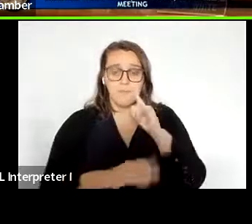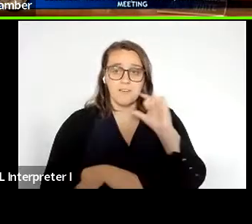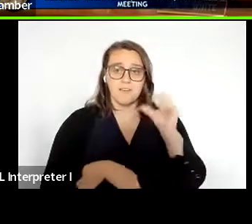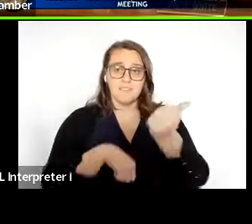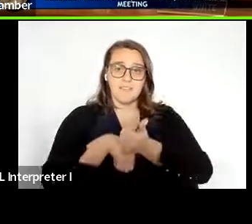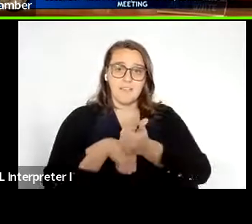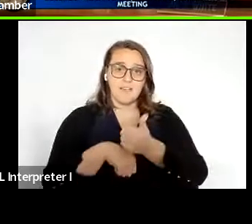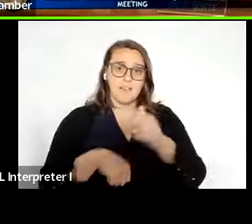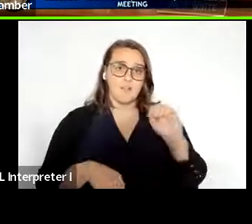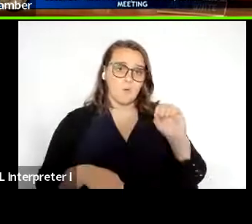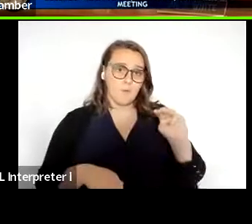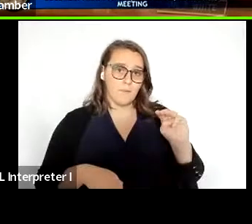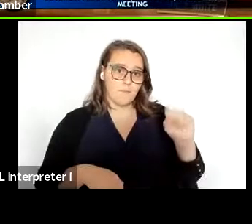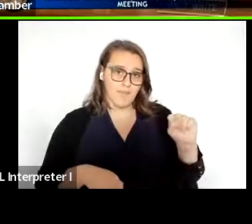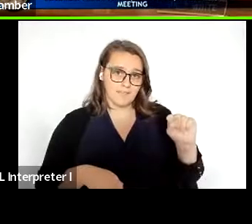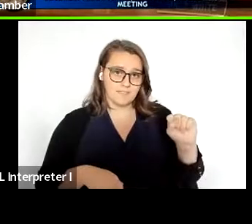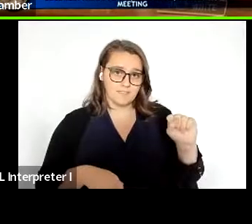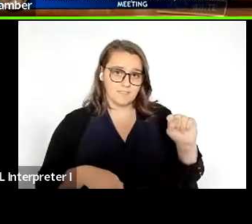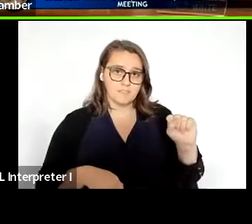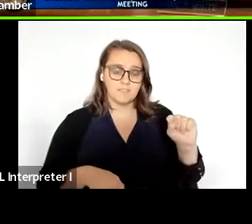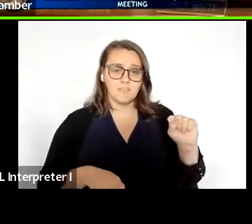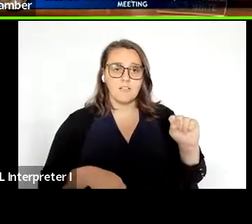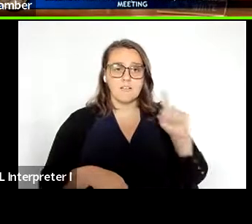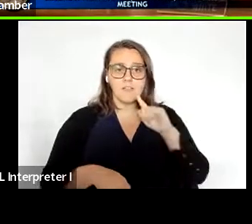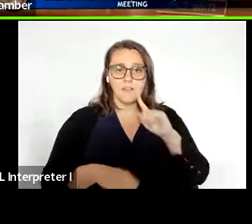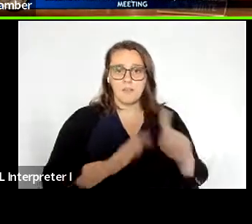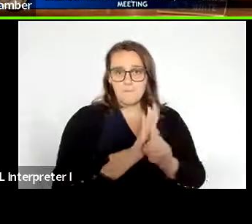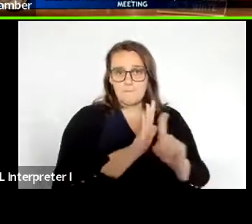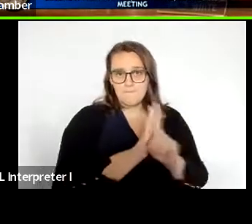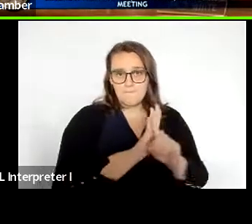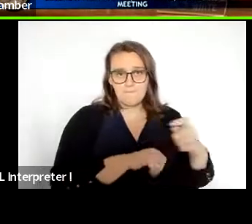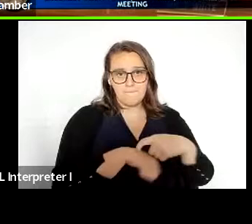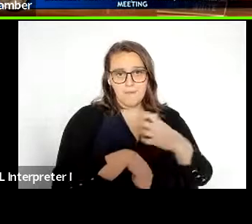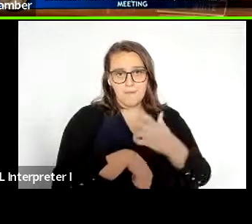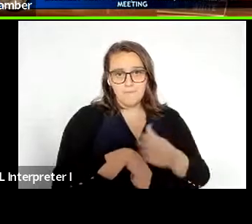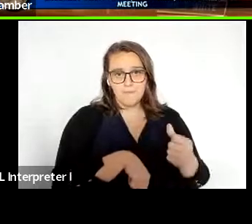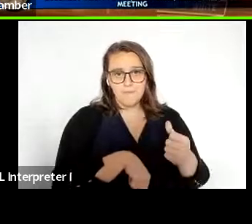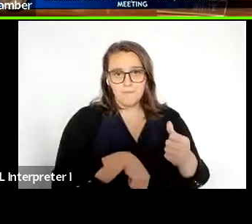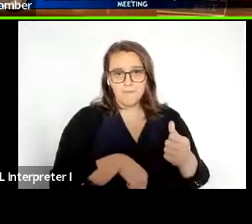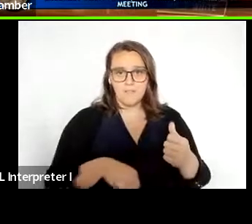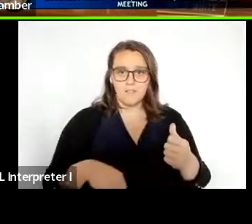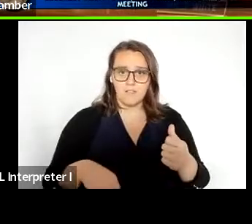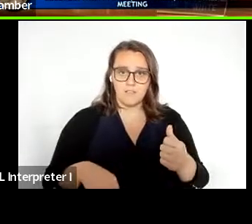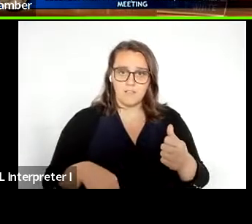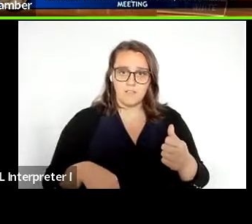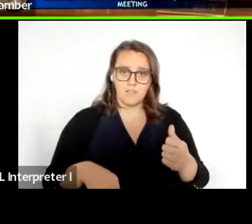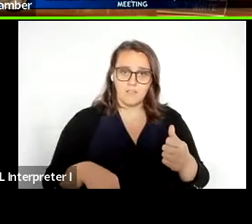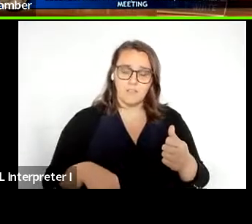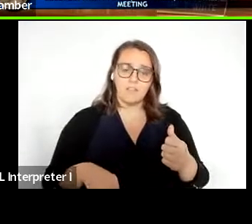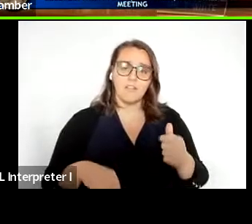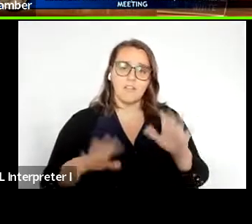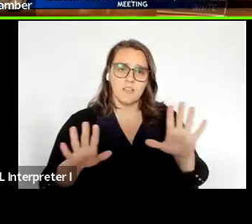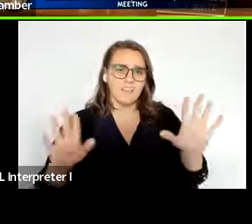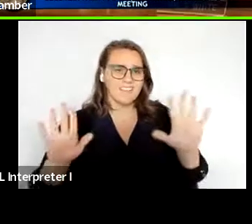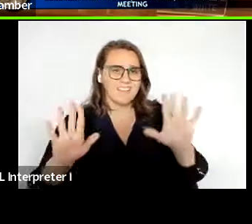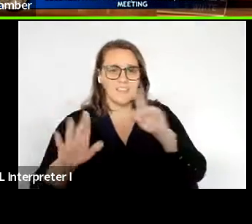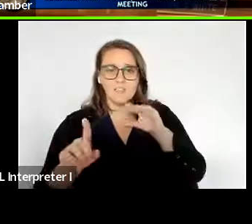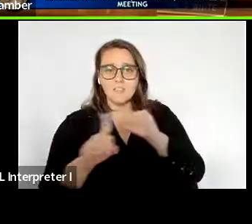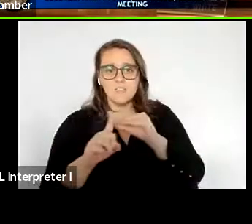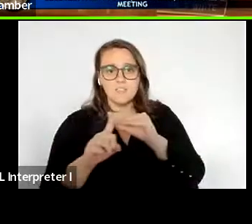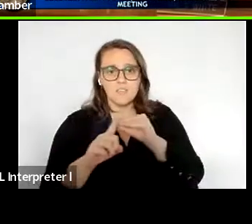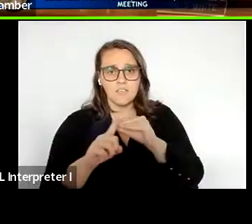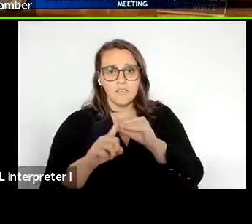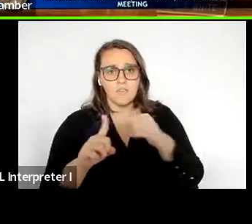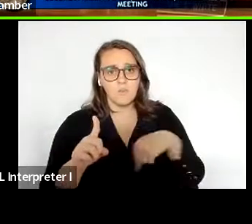the OMS, we are not inadvertently excluding. Mr. Chairman, I have another. Without objection, but let me remind you that we